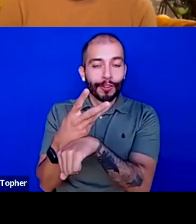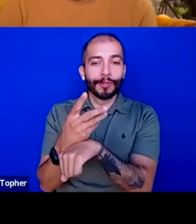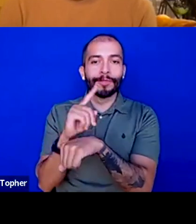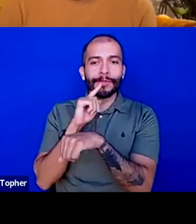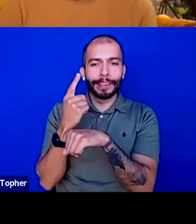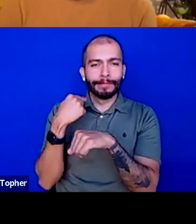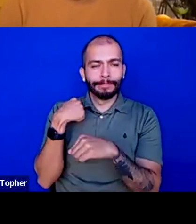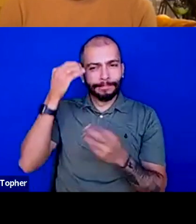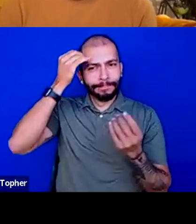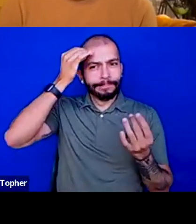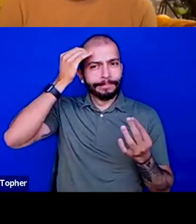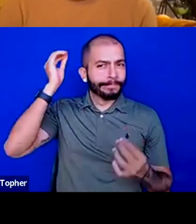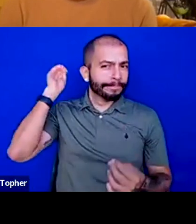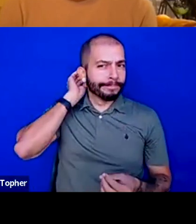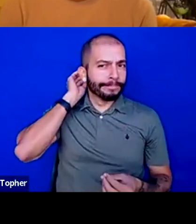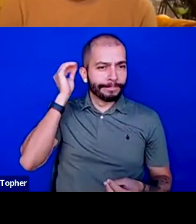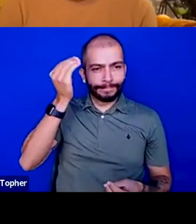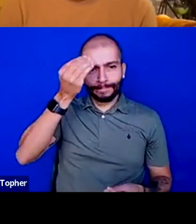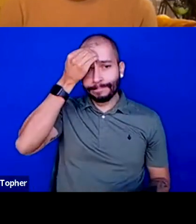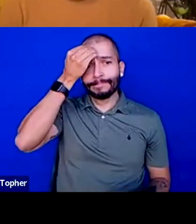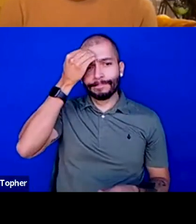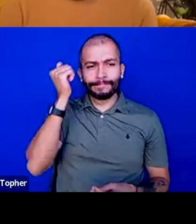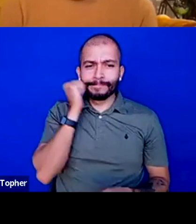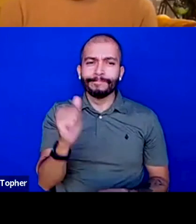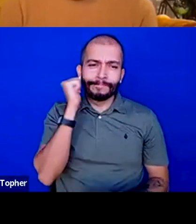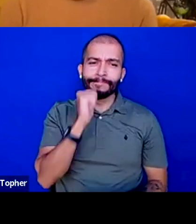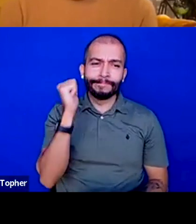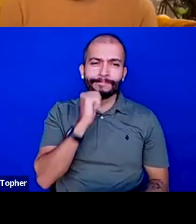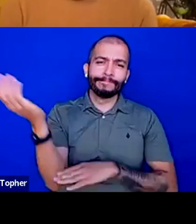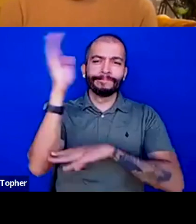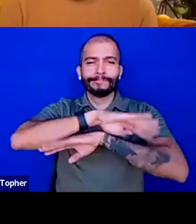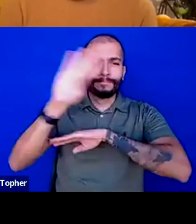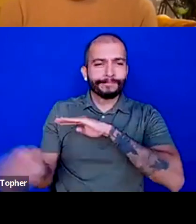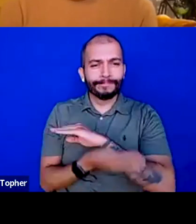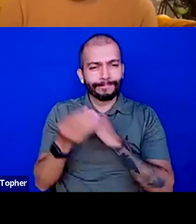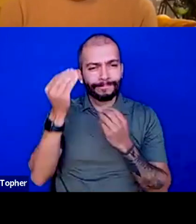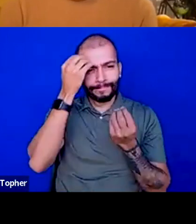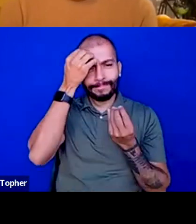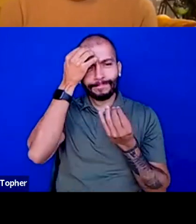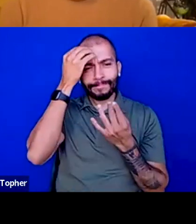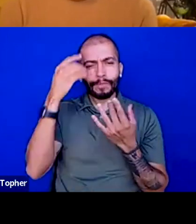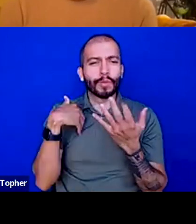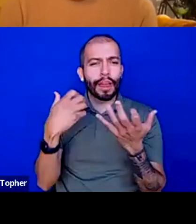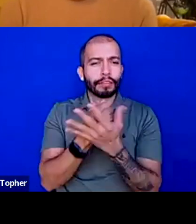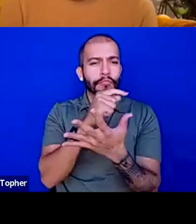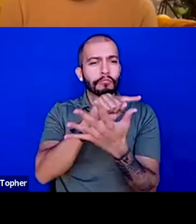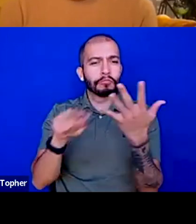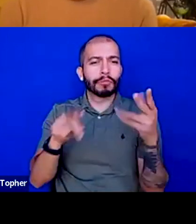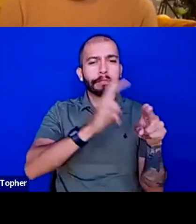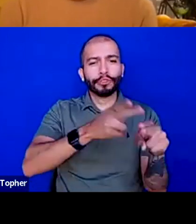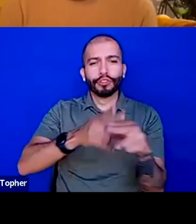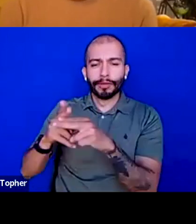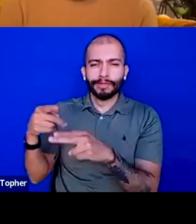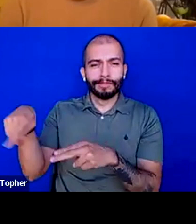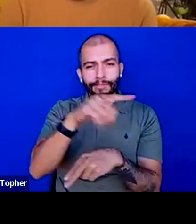want to invite us as a collective and as practitioners to contend with about how we can navigate this